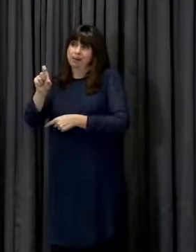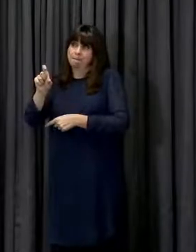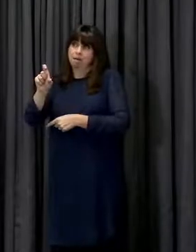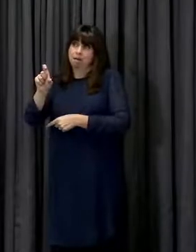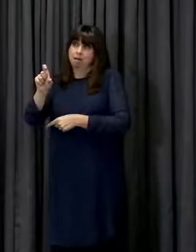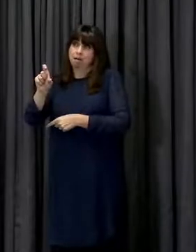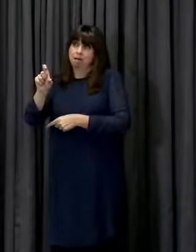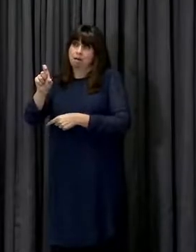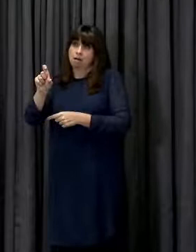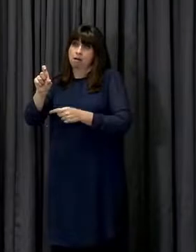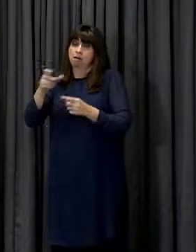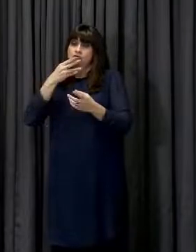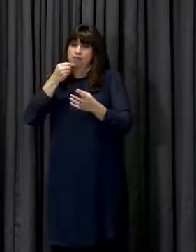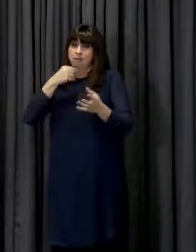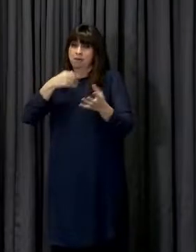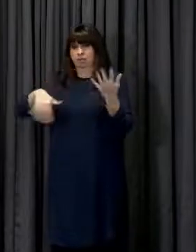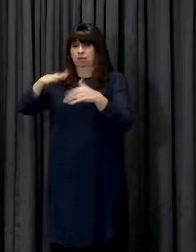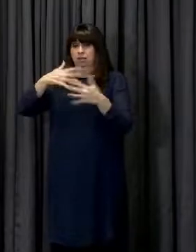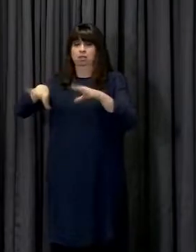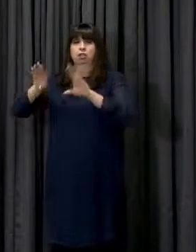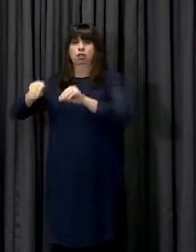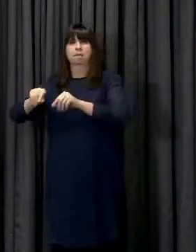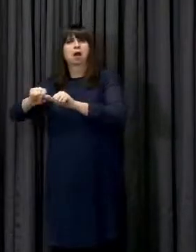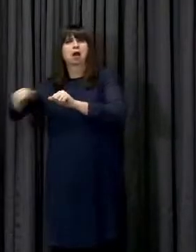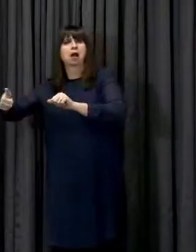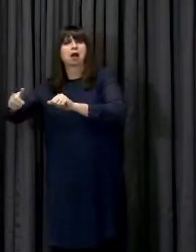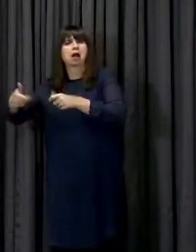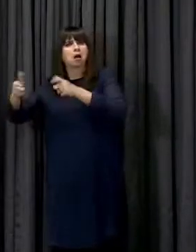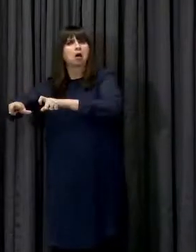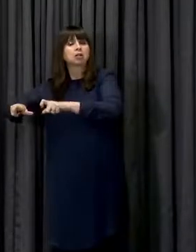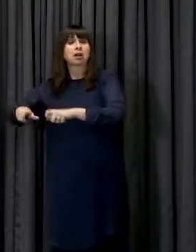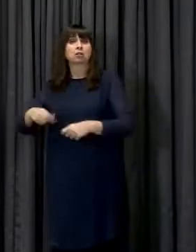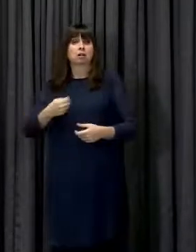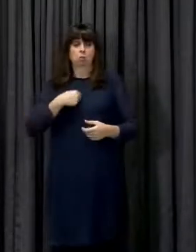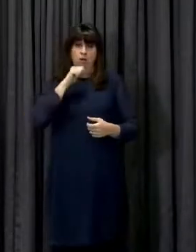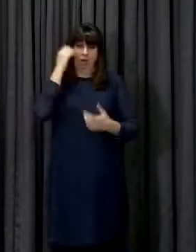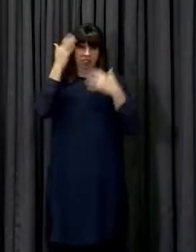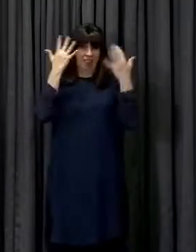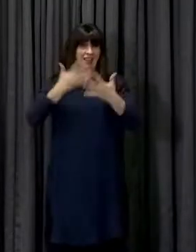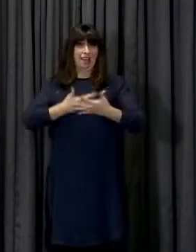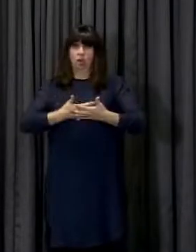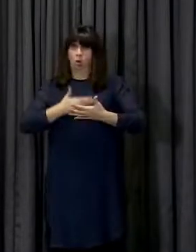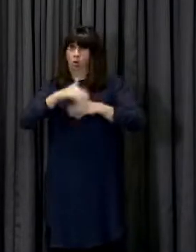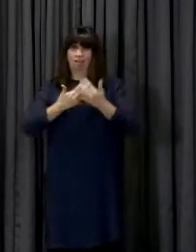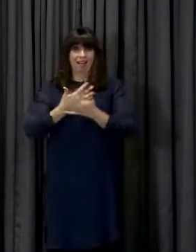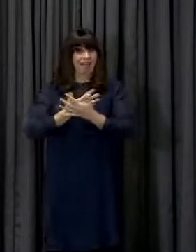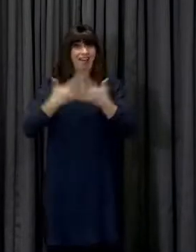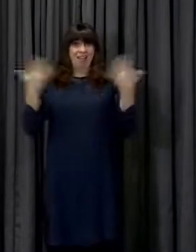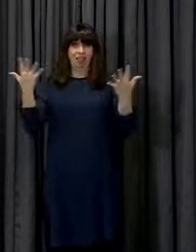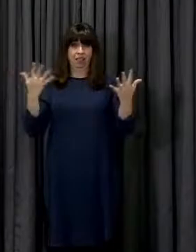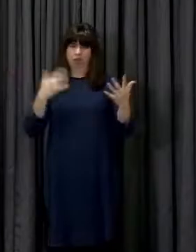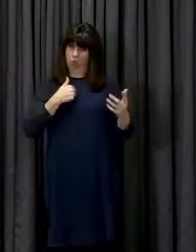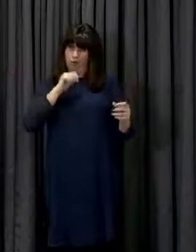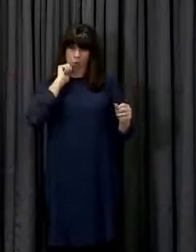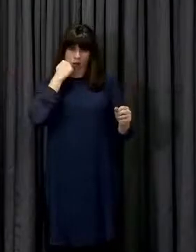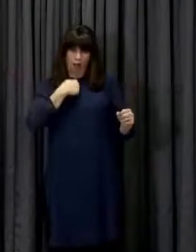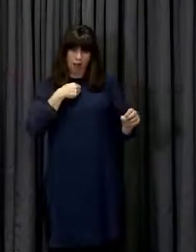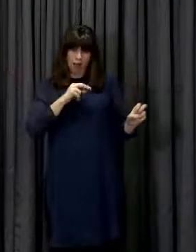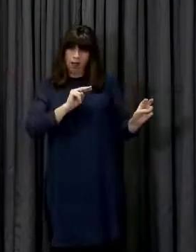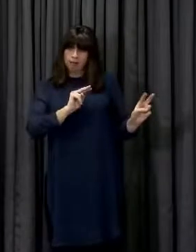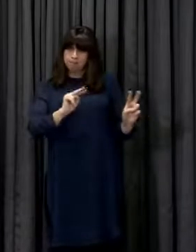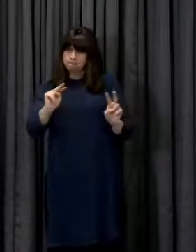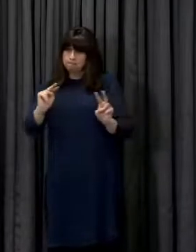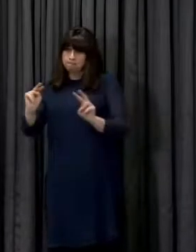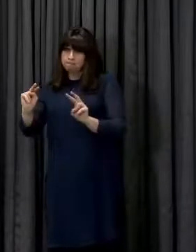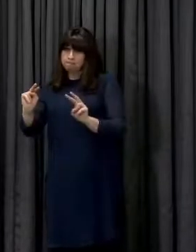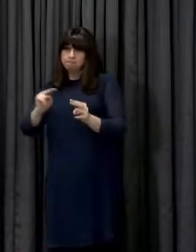We're discussing through this week, and we'll continue to discuss what measures we need to take. We've learnt that trying to have hard and fast commitments